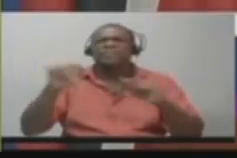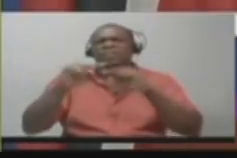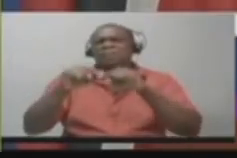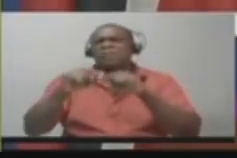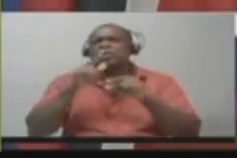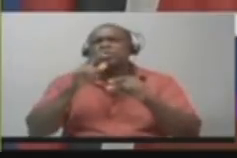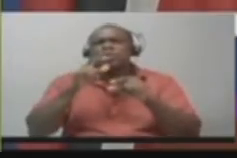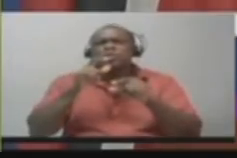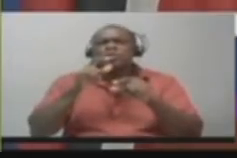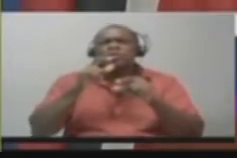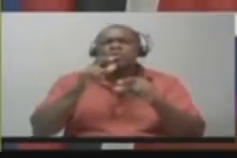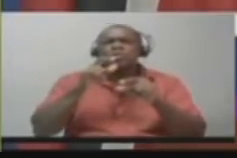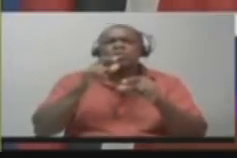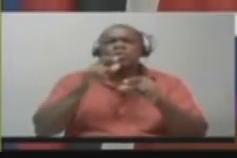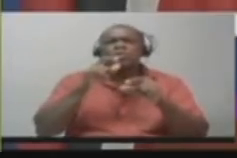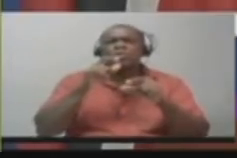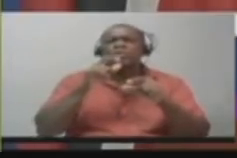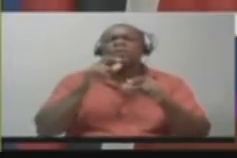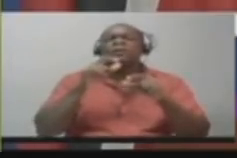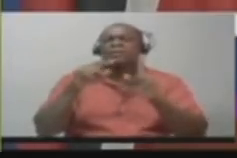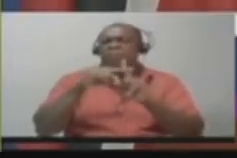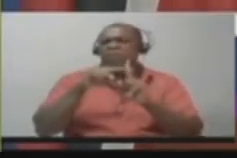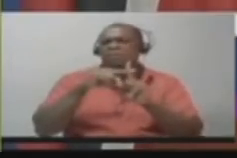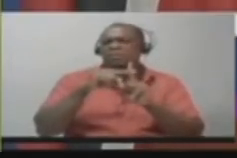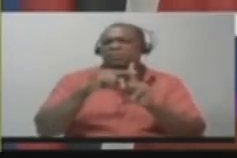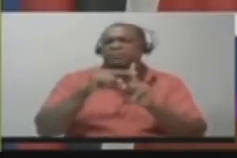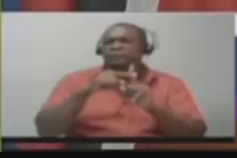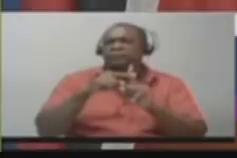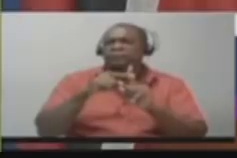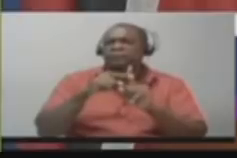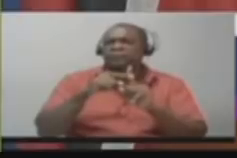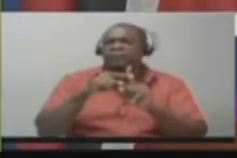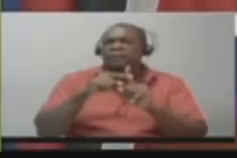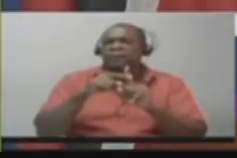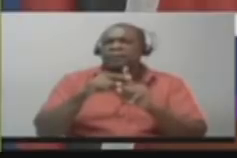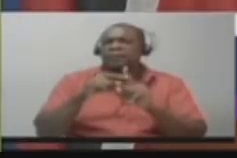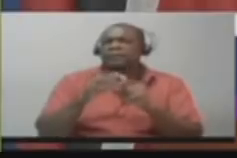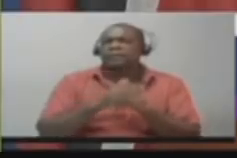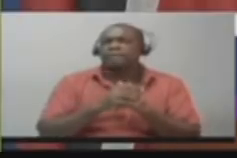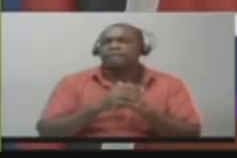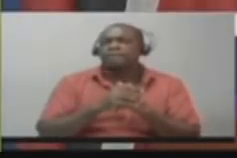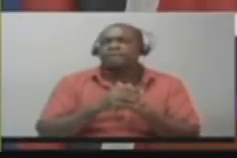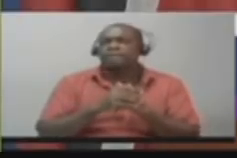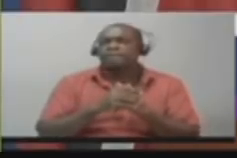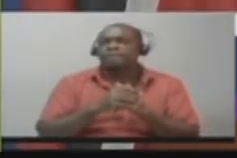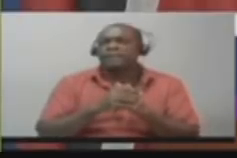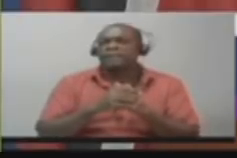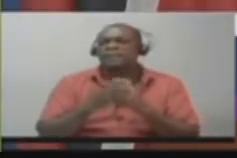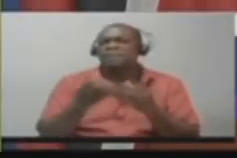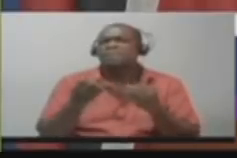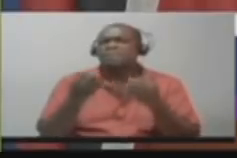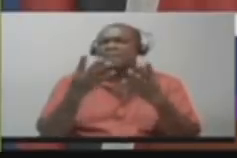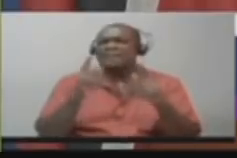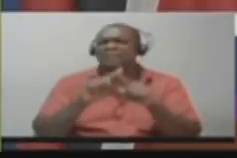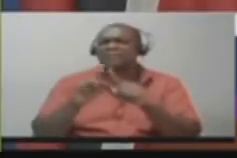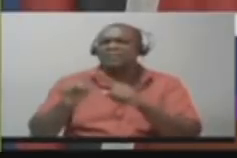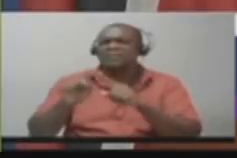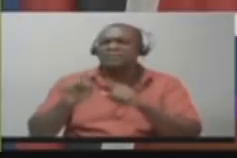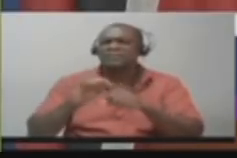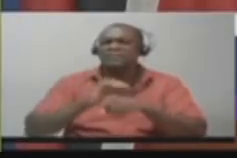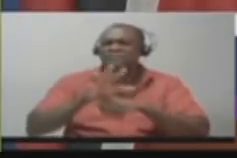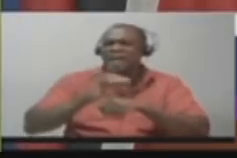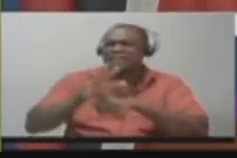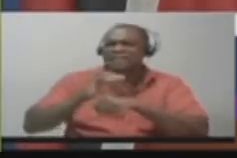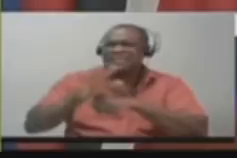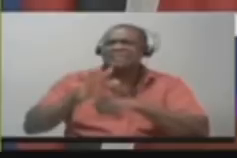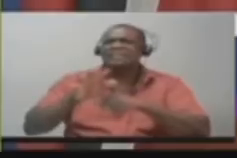our vaccination program, who is being vaccinated. And it's a number of factors that go towards the global death rate in any one